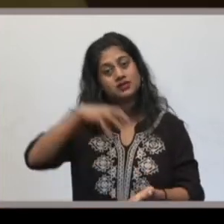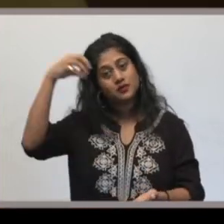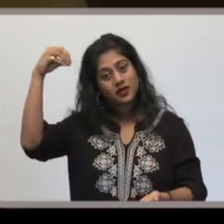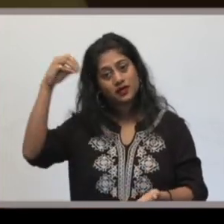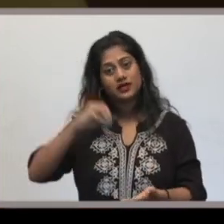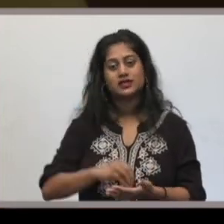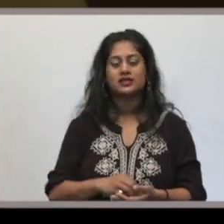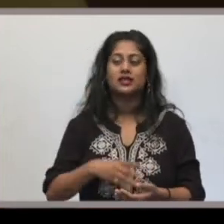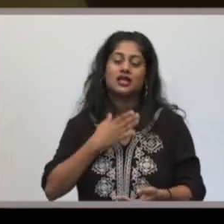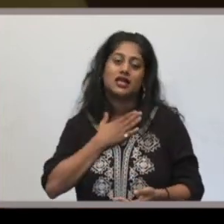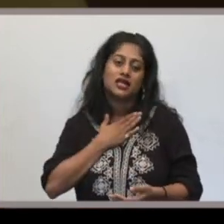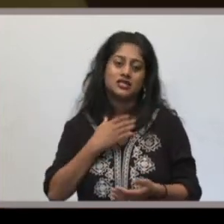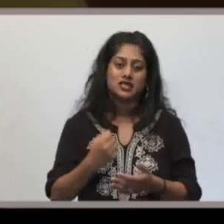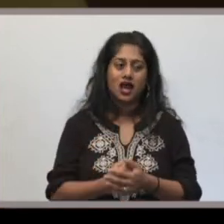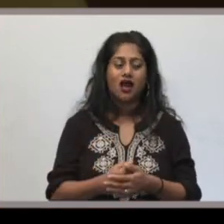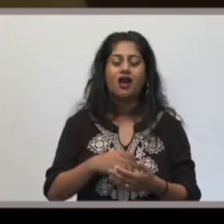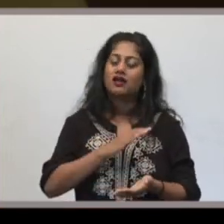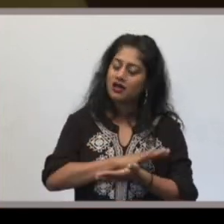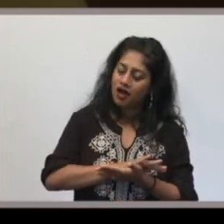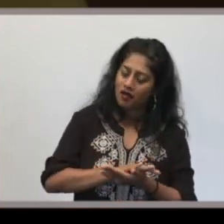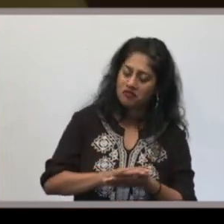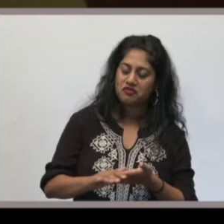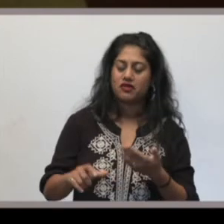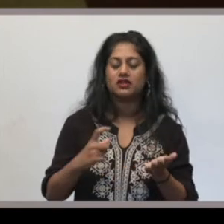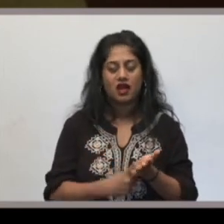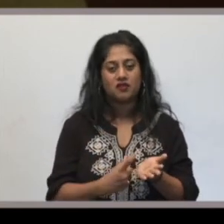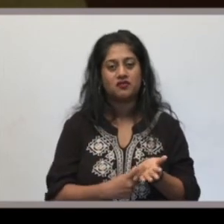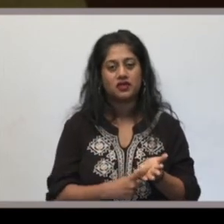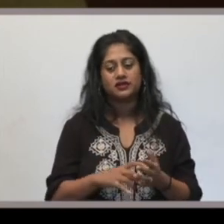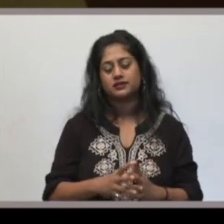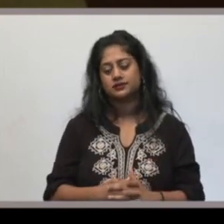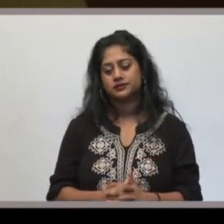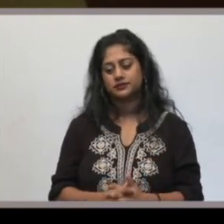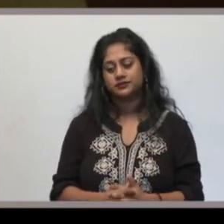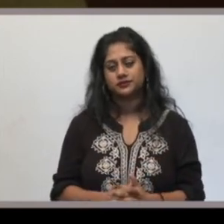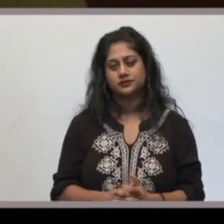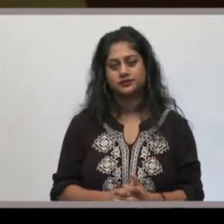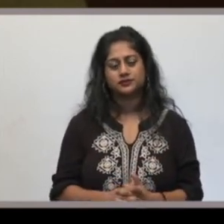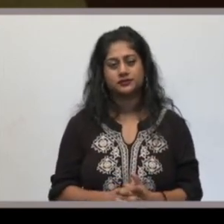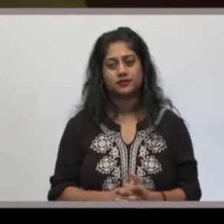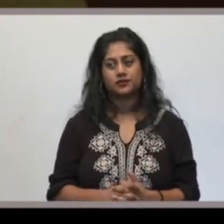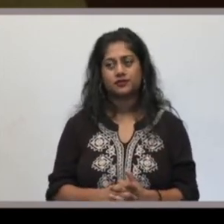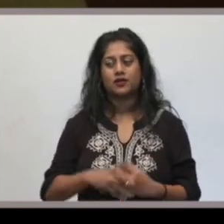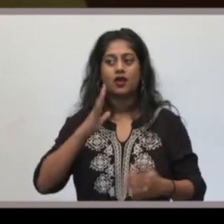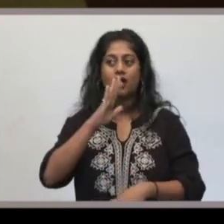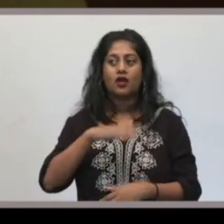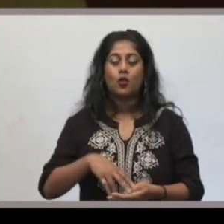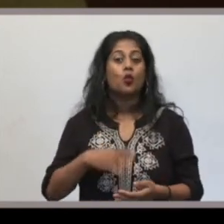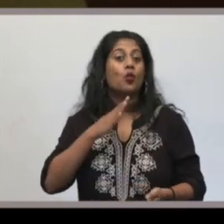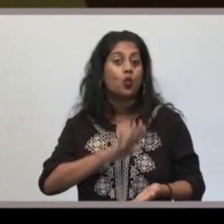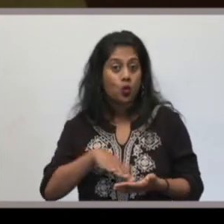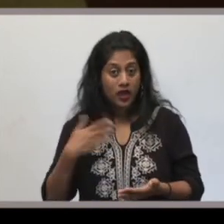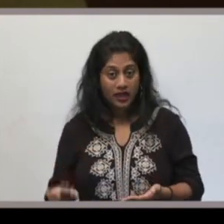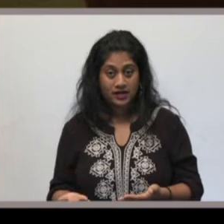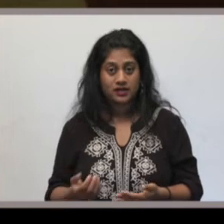John 14, 16, in John 14, 16, He said, I'm going to go back to heaven. And when I